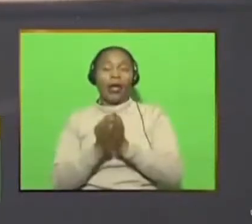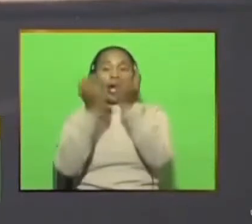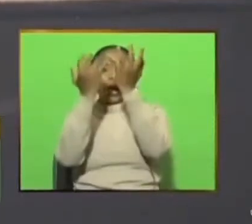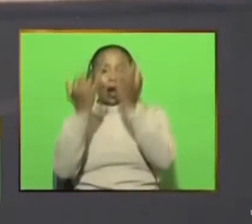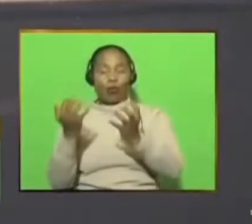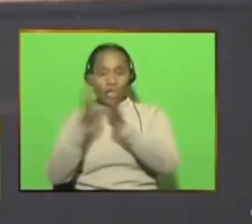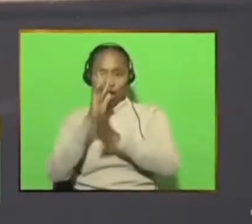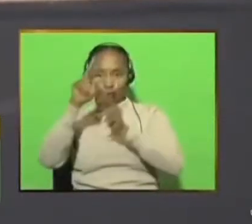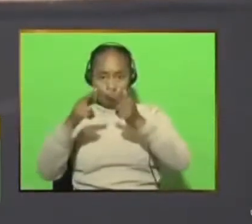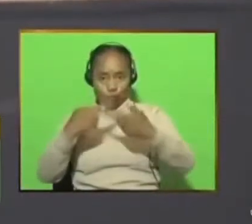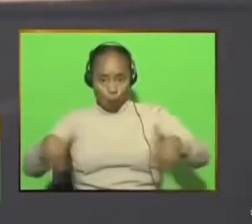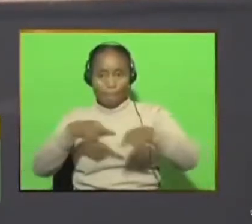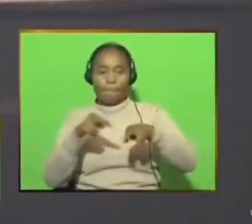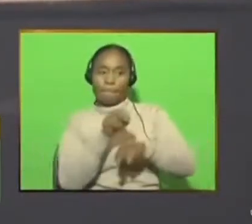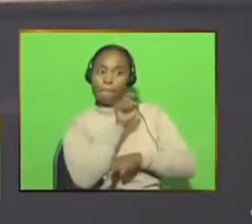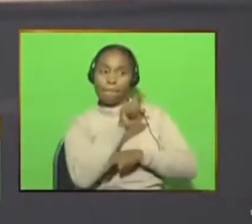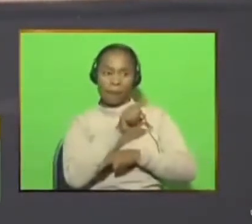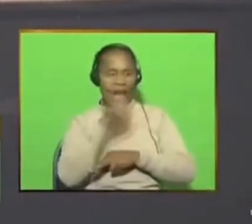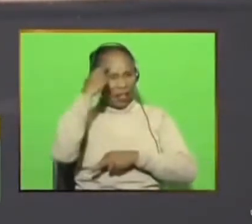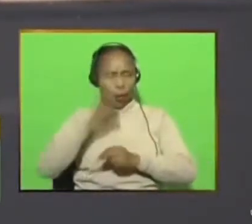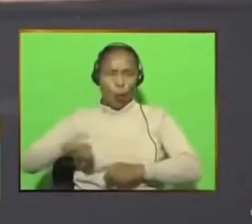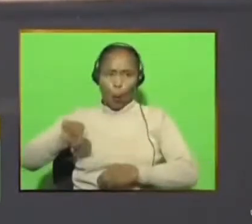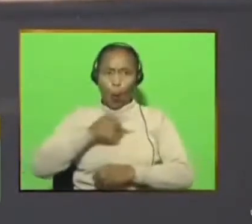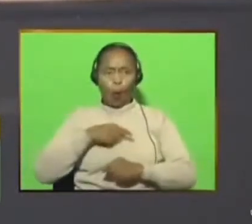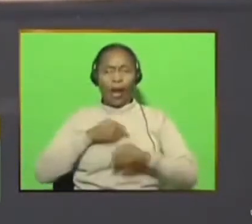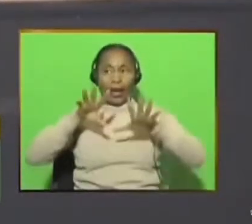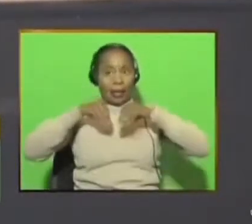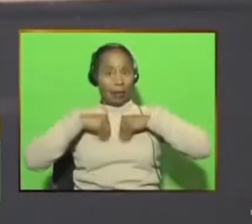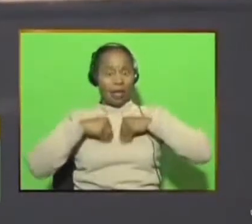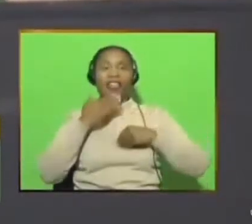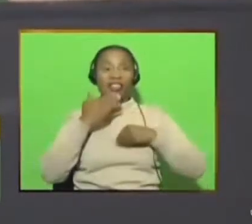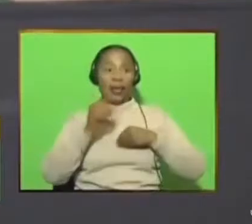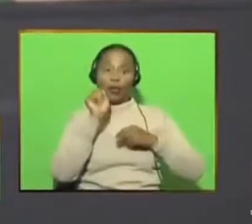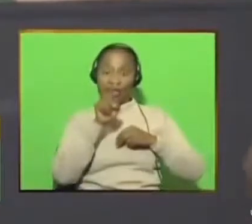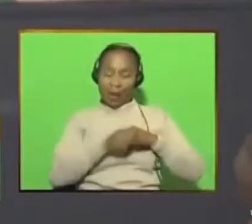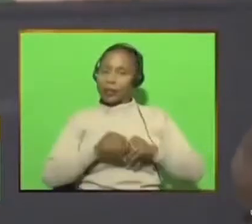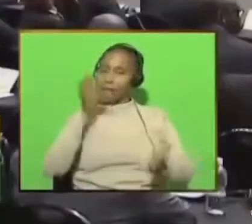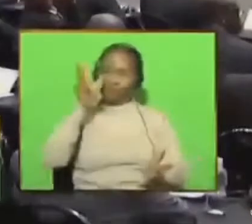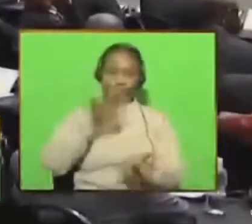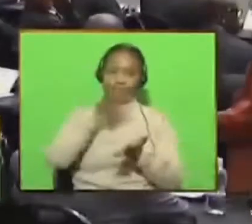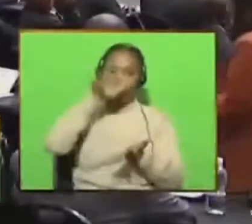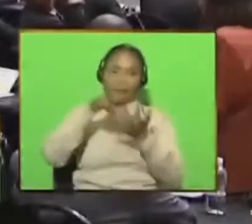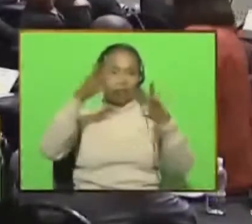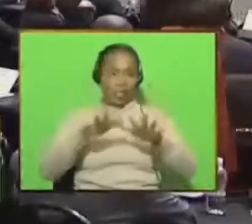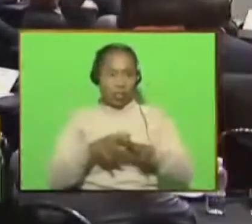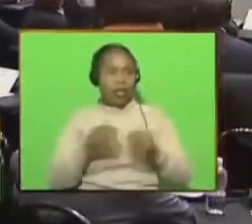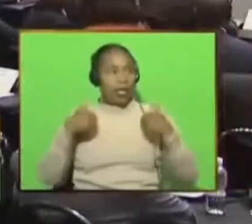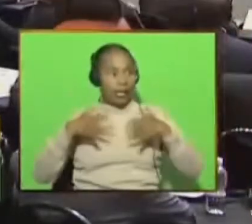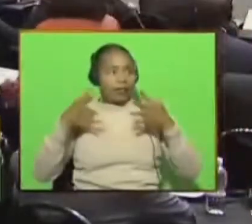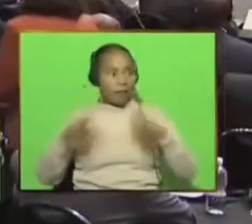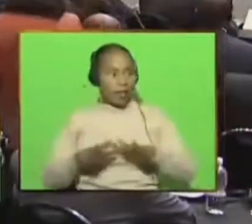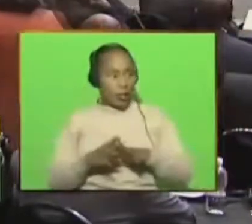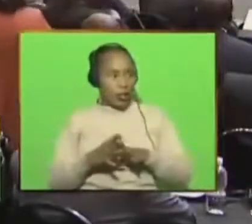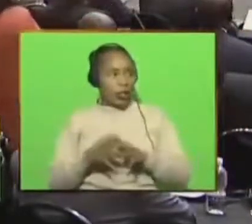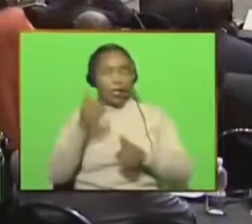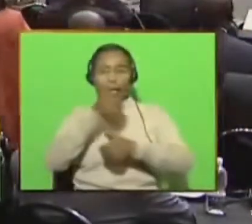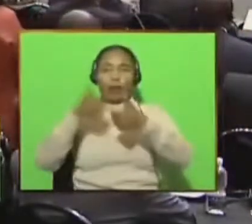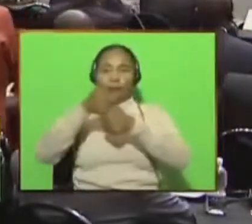proposal that there would be representatives of various parties present when the